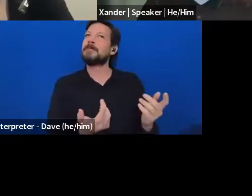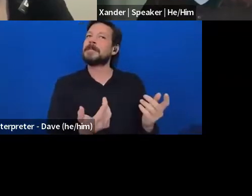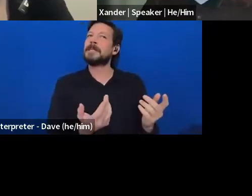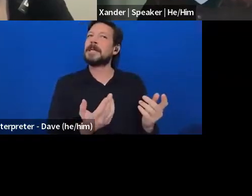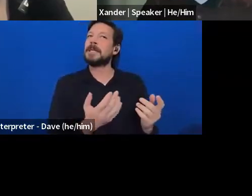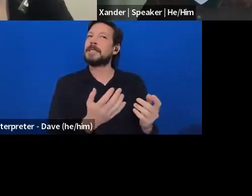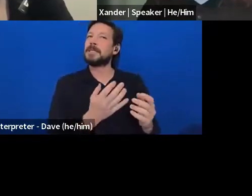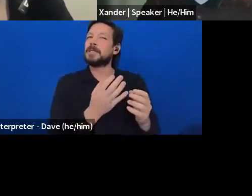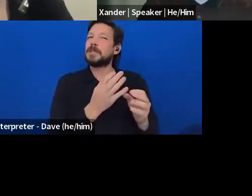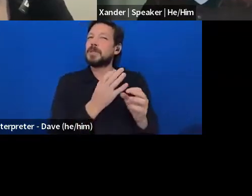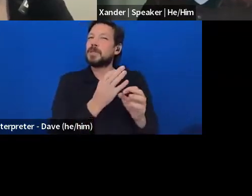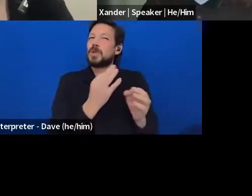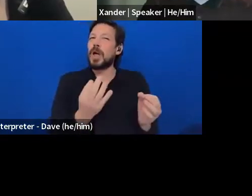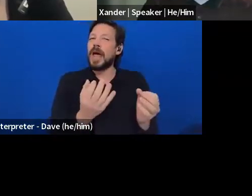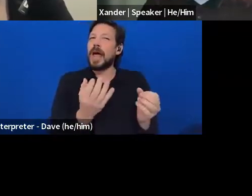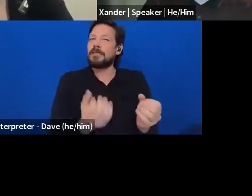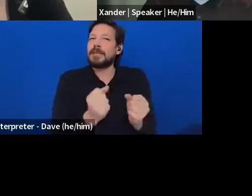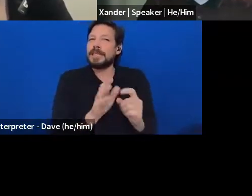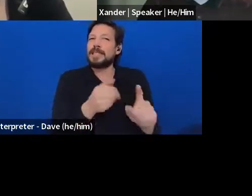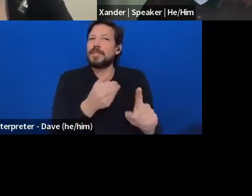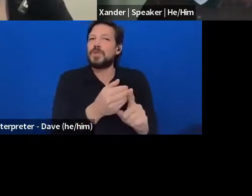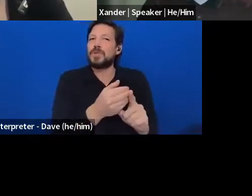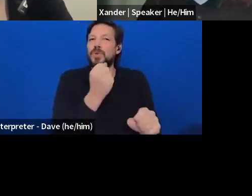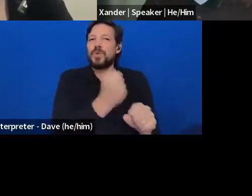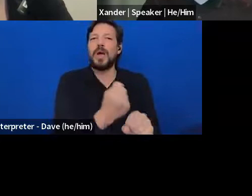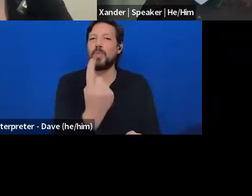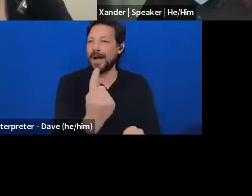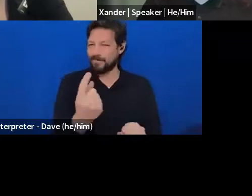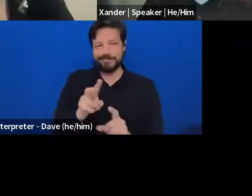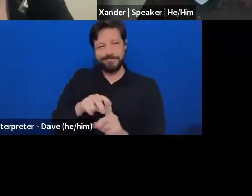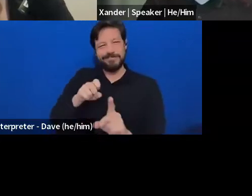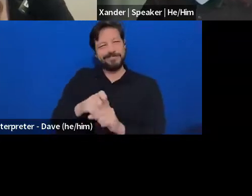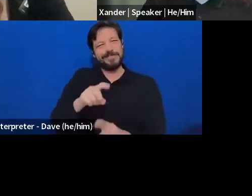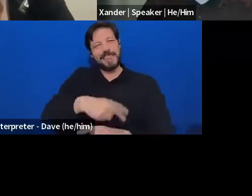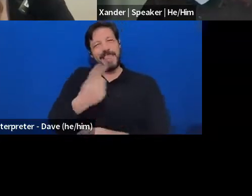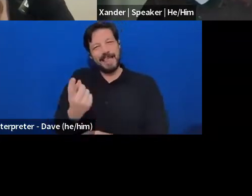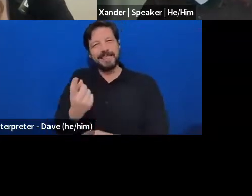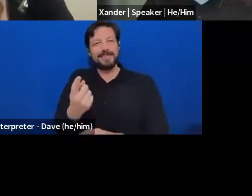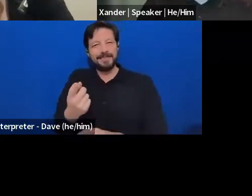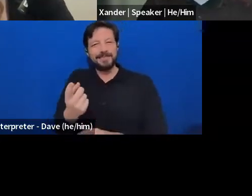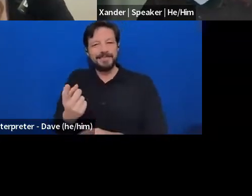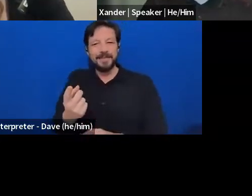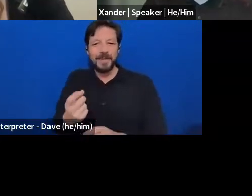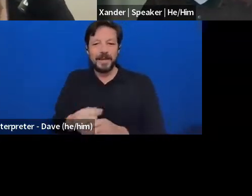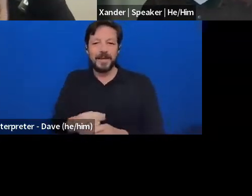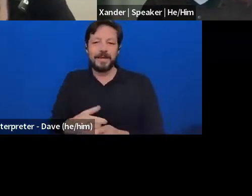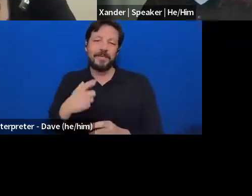really diagnosed until then. So also know about how diagnosis can play a big part into funding, all that stuff.